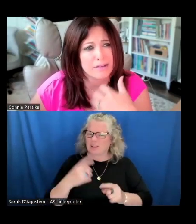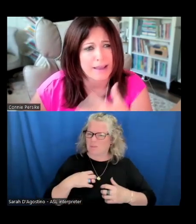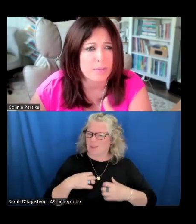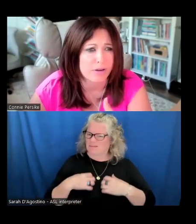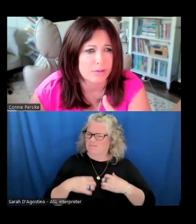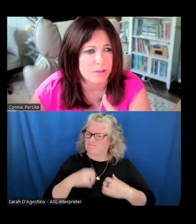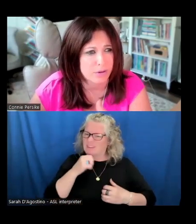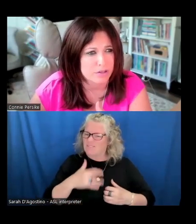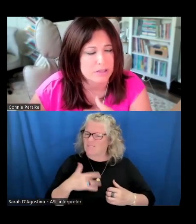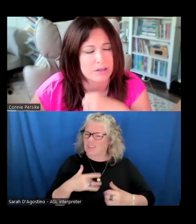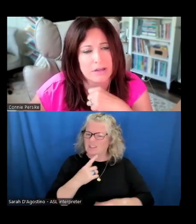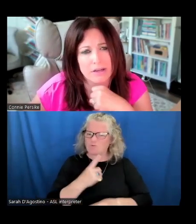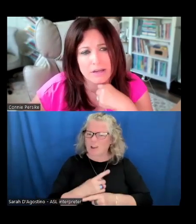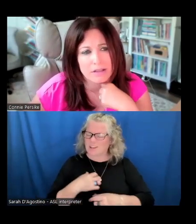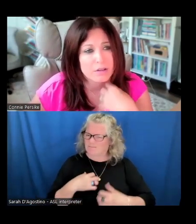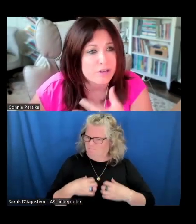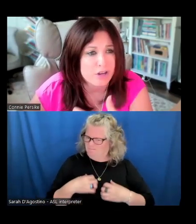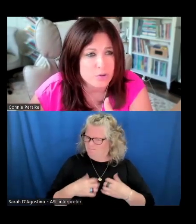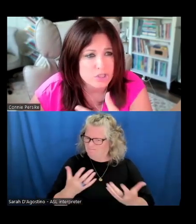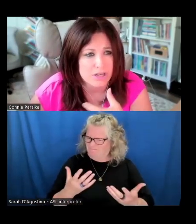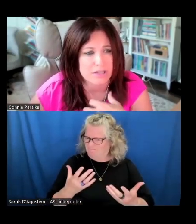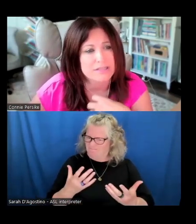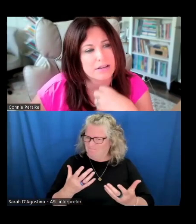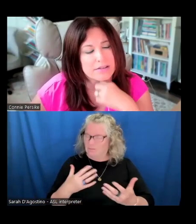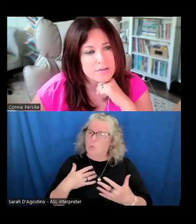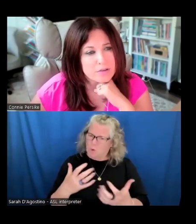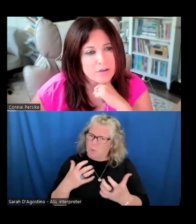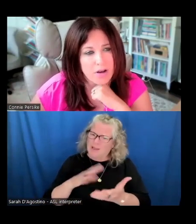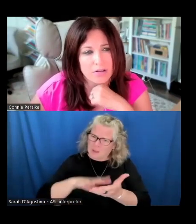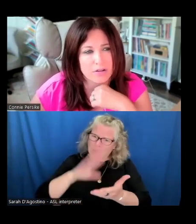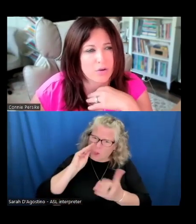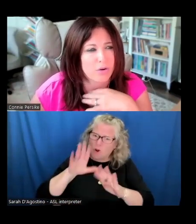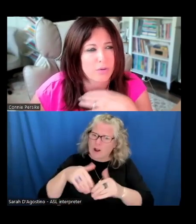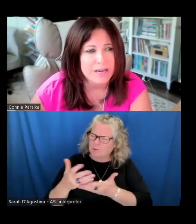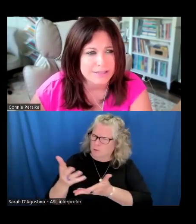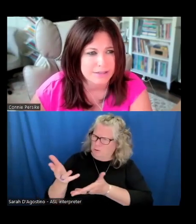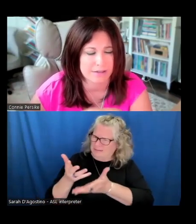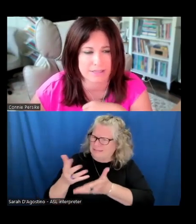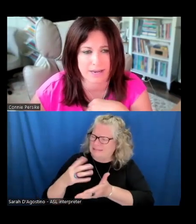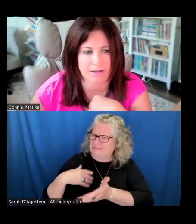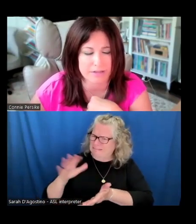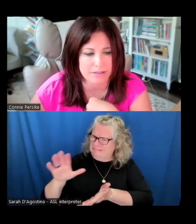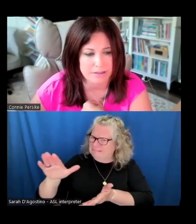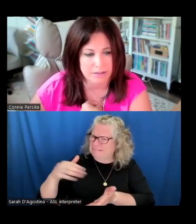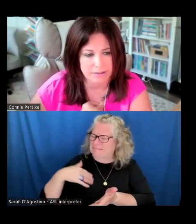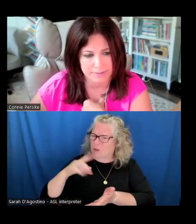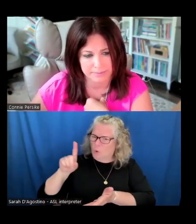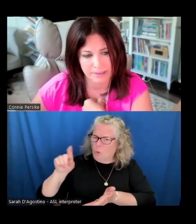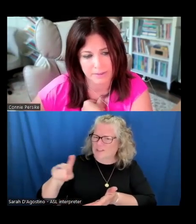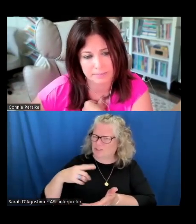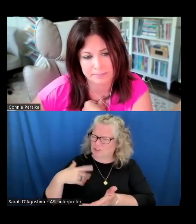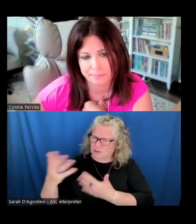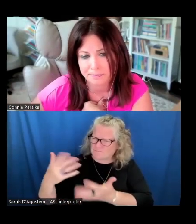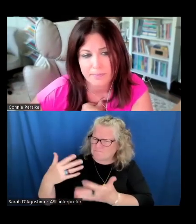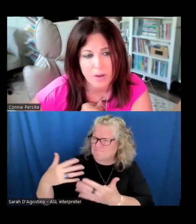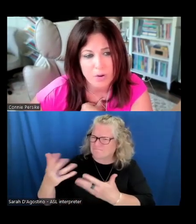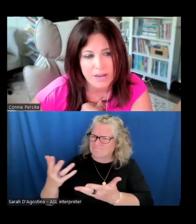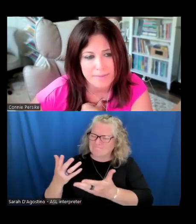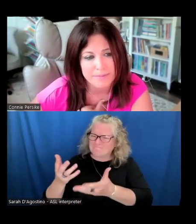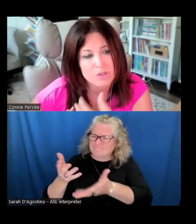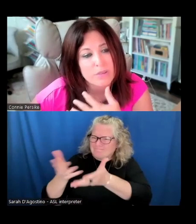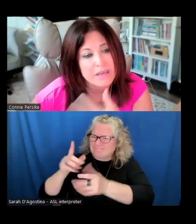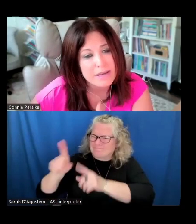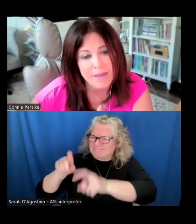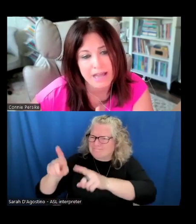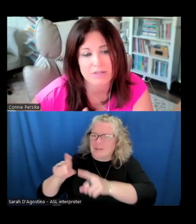and collaborate with the person and learn negotiating skills. Those are all great skills to have as an adult.